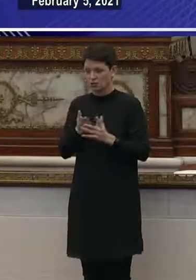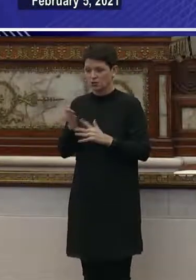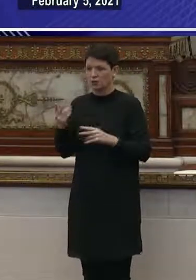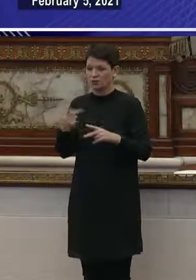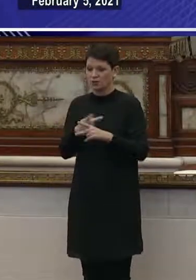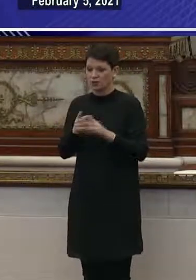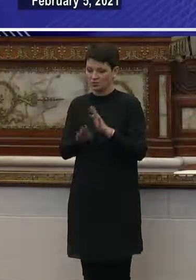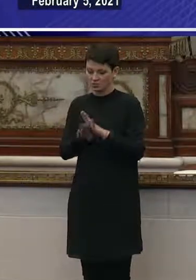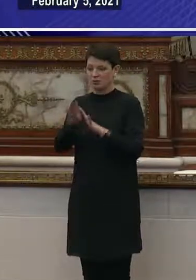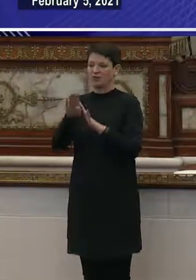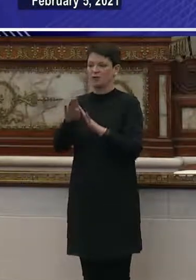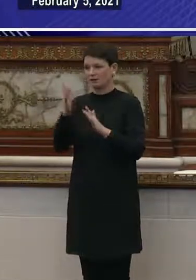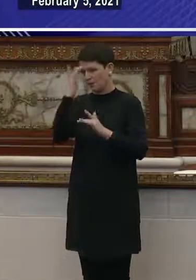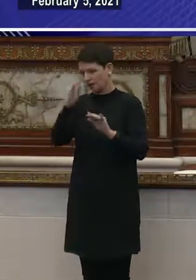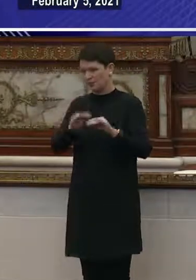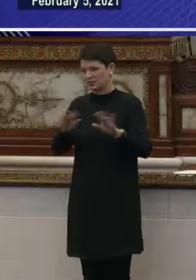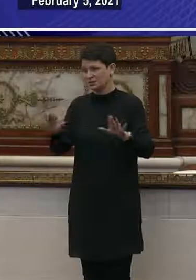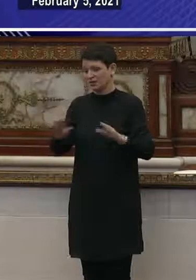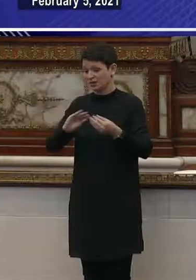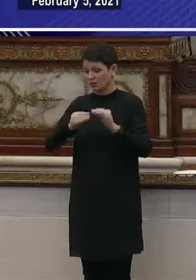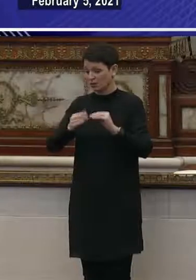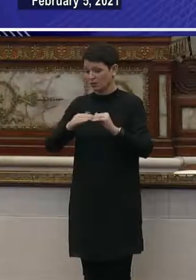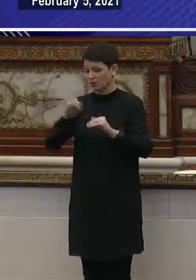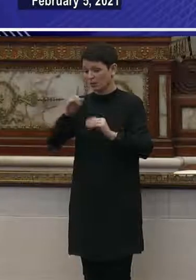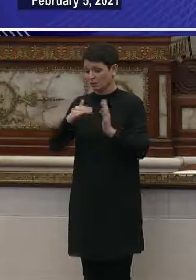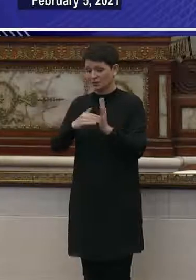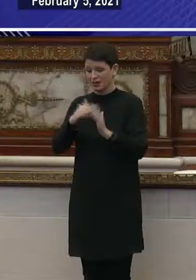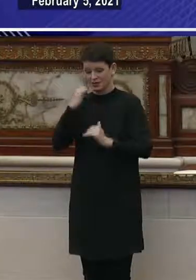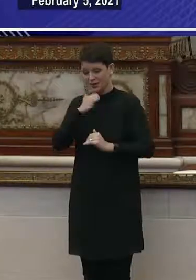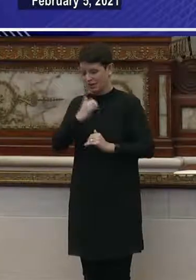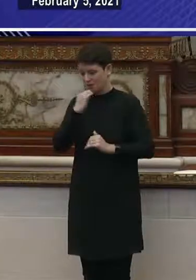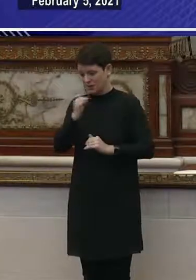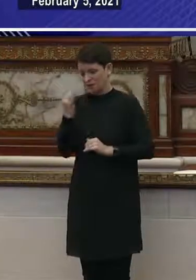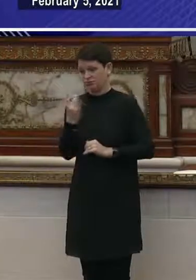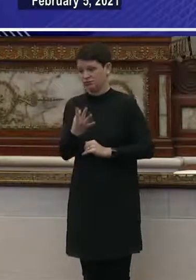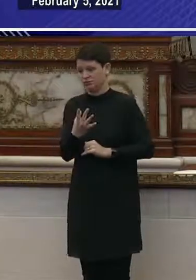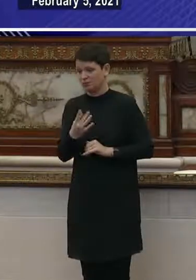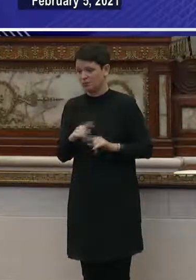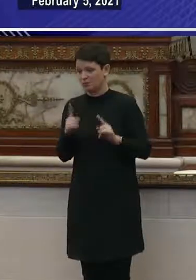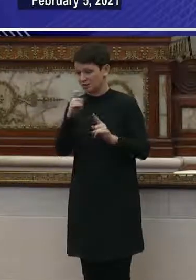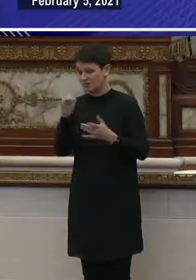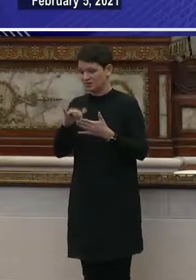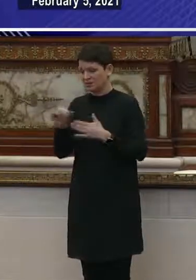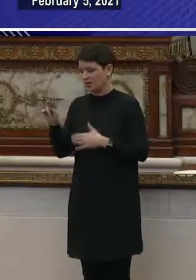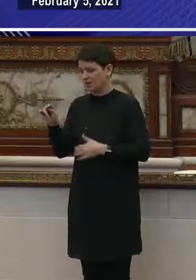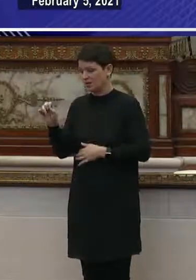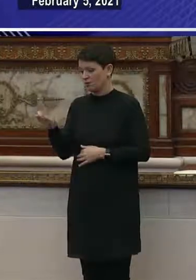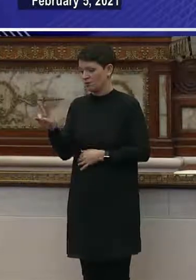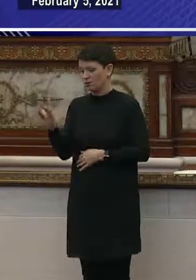worst peak of the epidemic. Our case count's over 1,000 per day. And because of that, in November, we